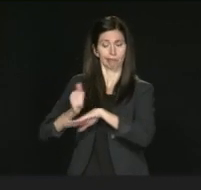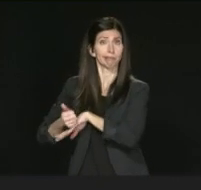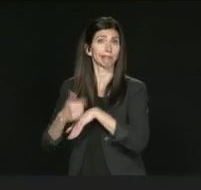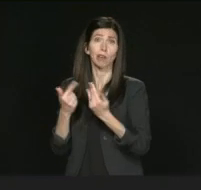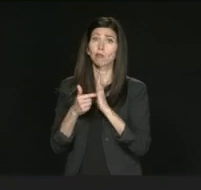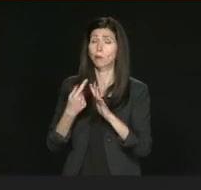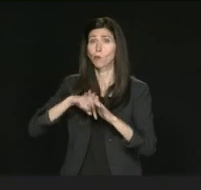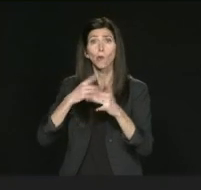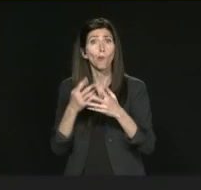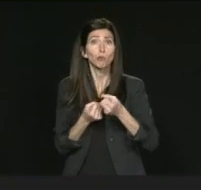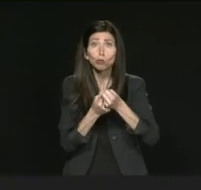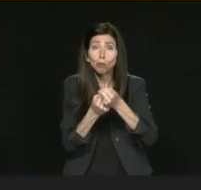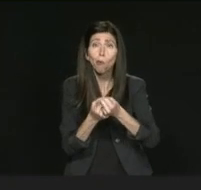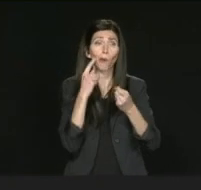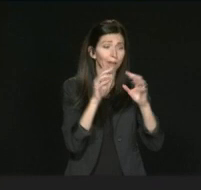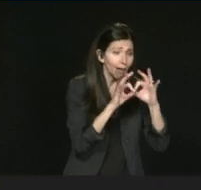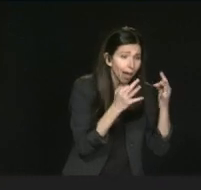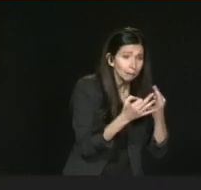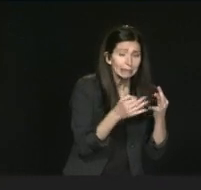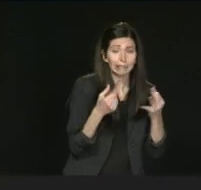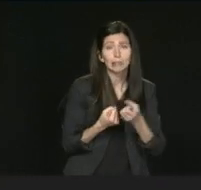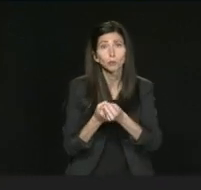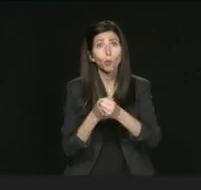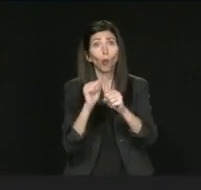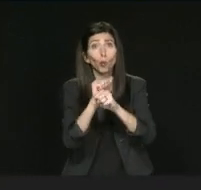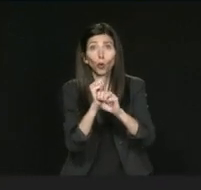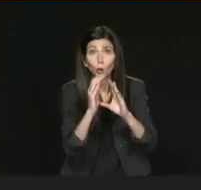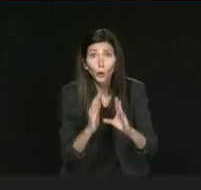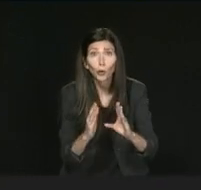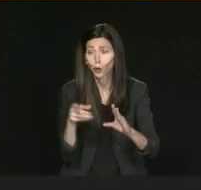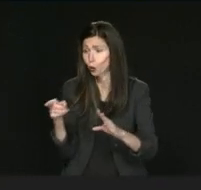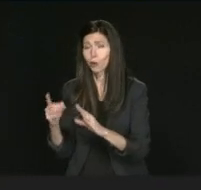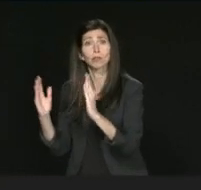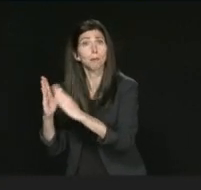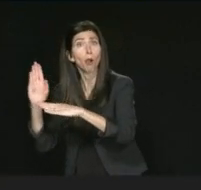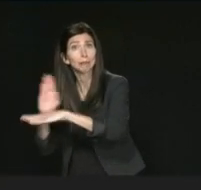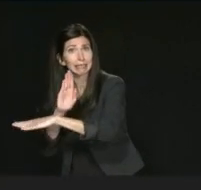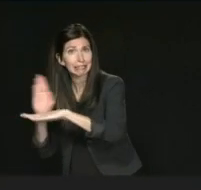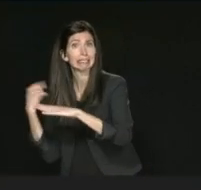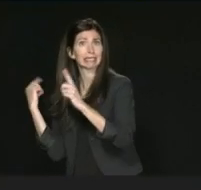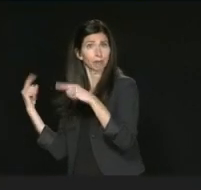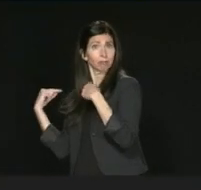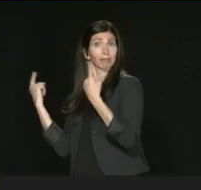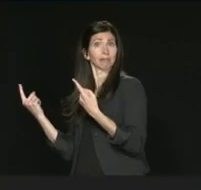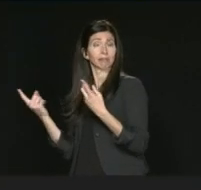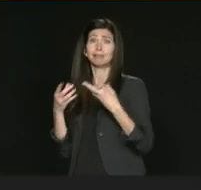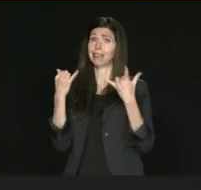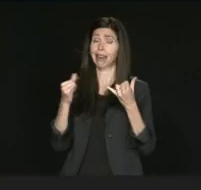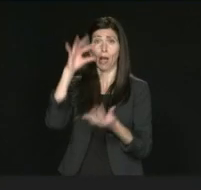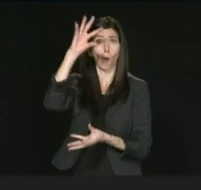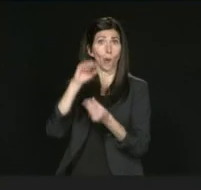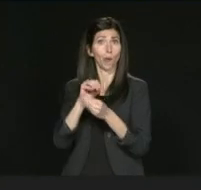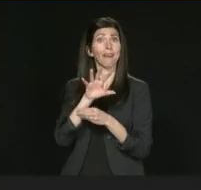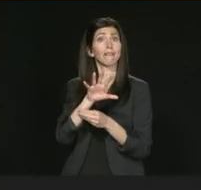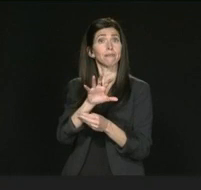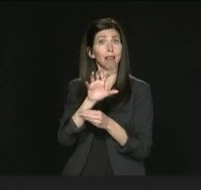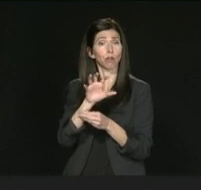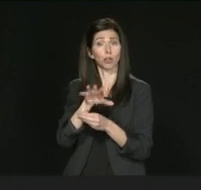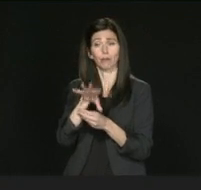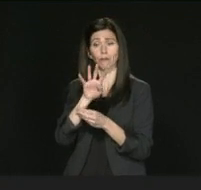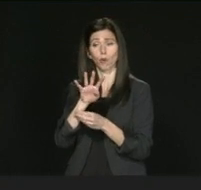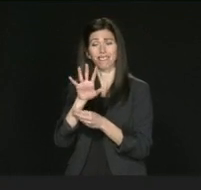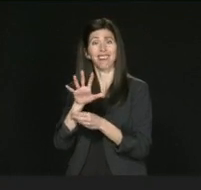particular in the last few weeks. A total of 545,000 businesses have